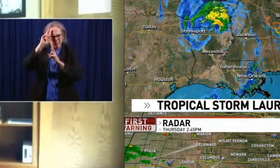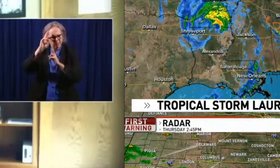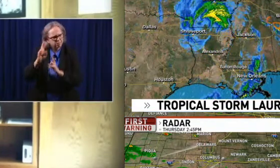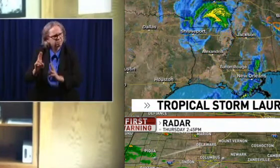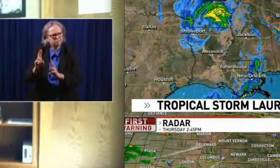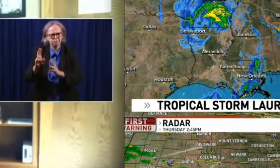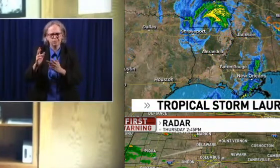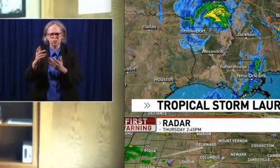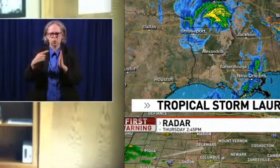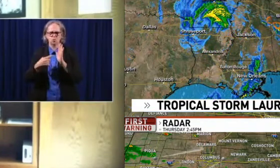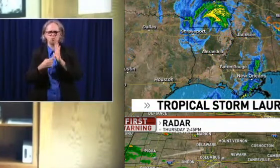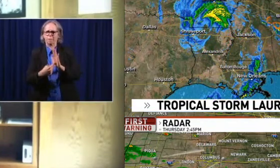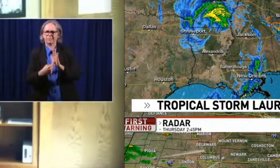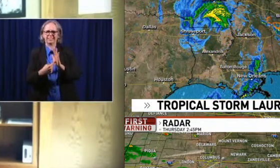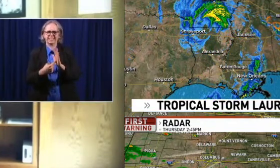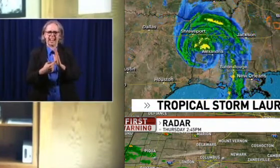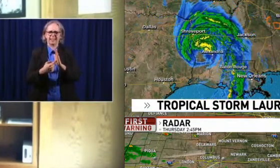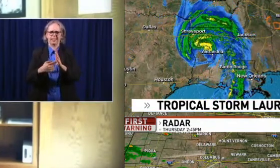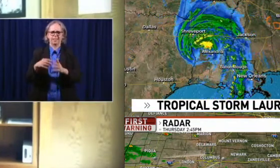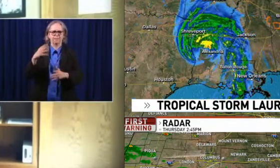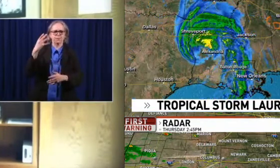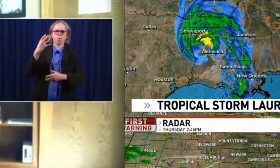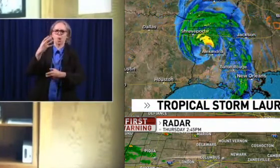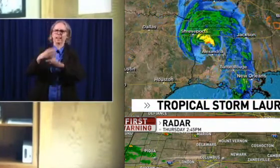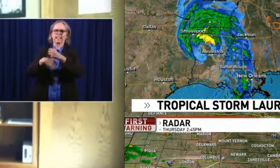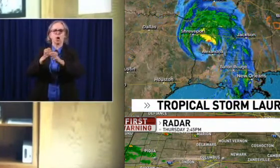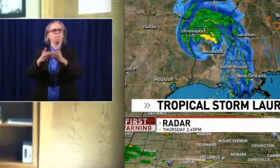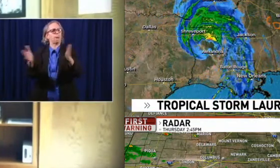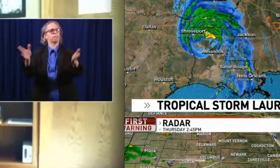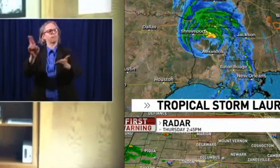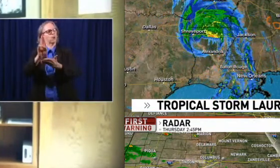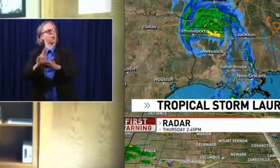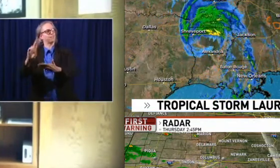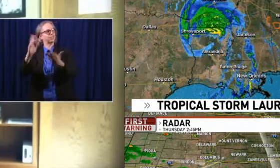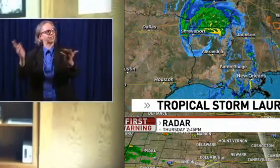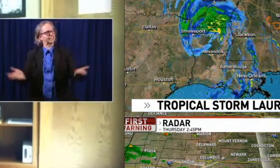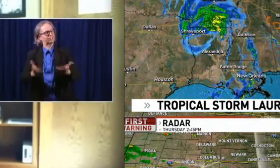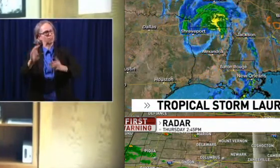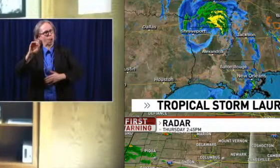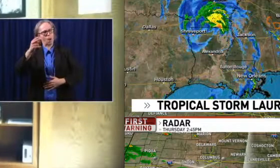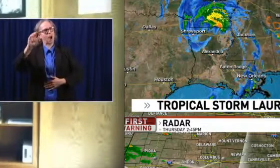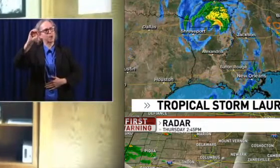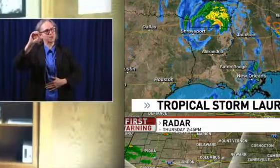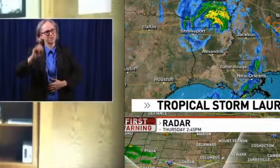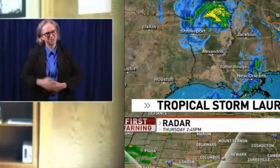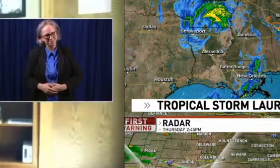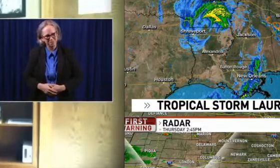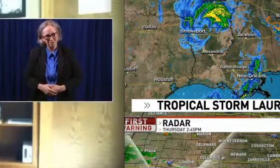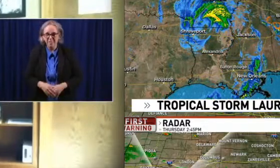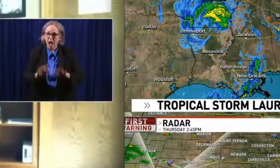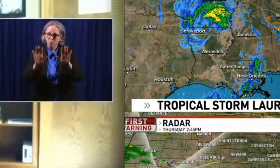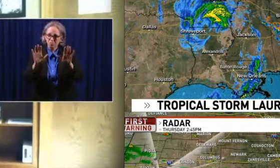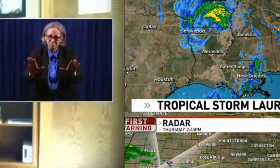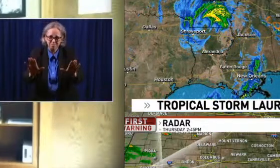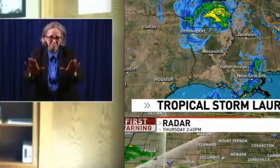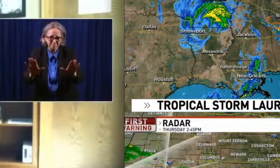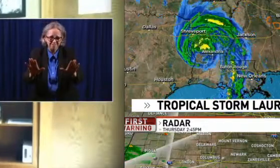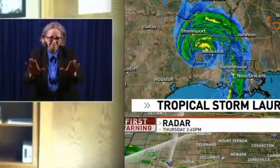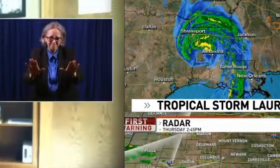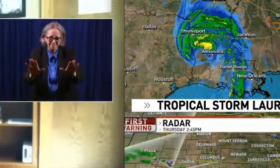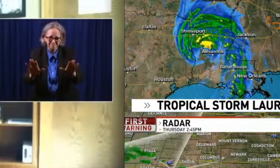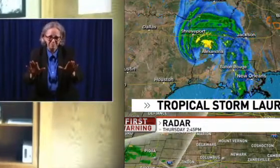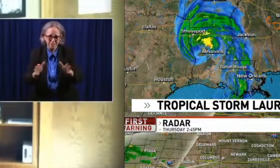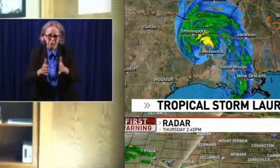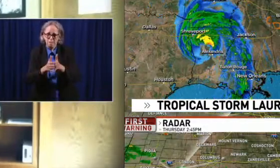public universities here with you today. I can promise you that we've spent a lot of time together as